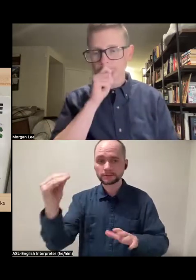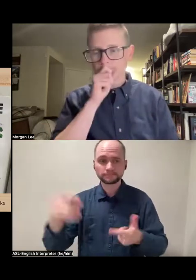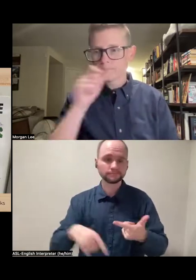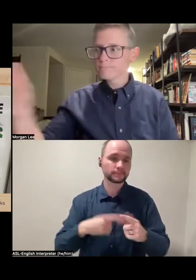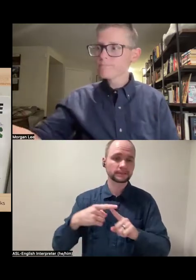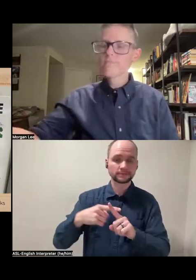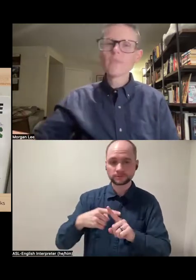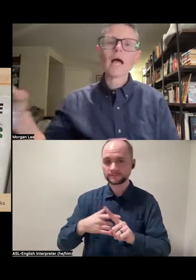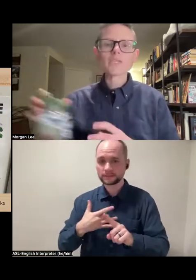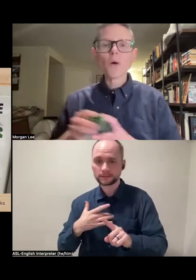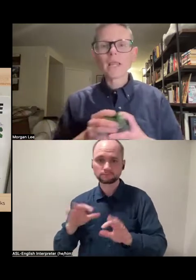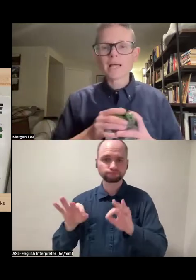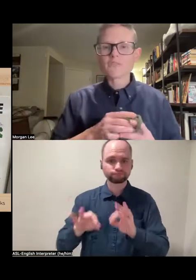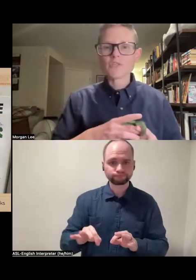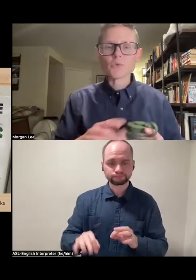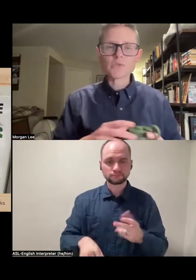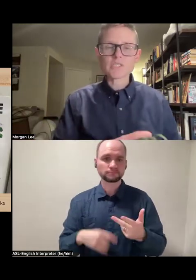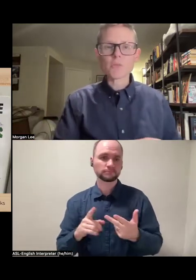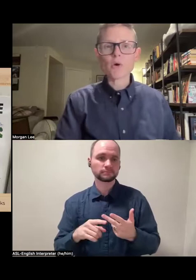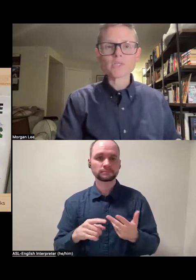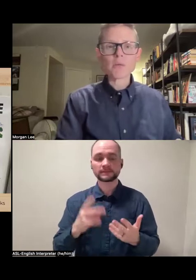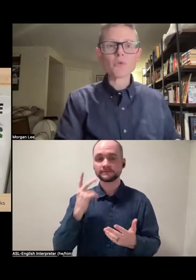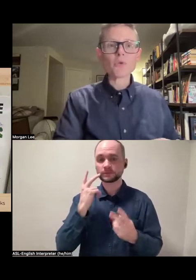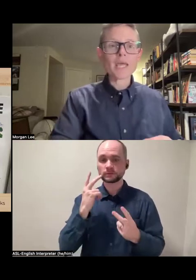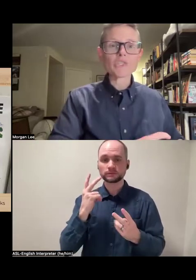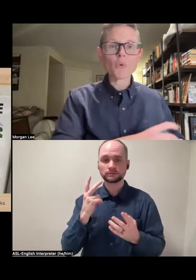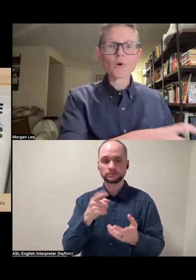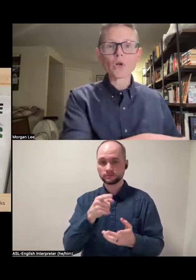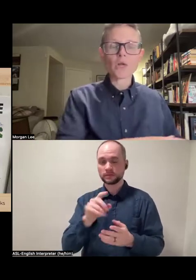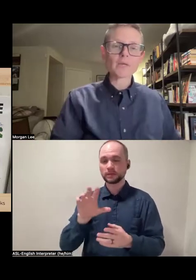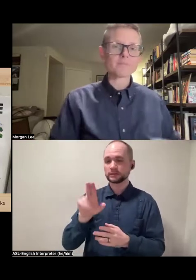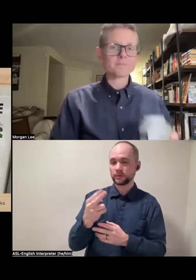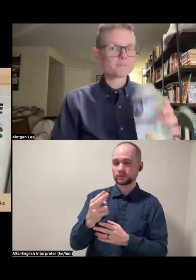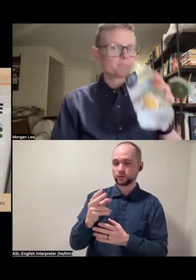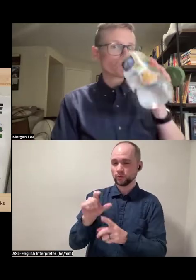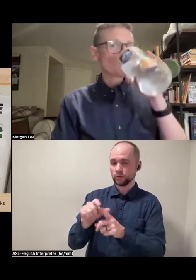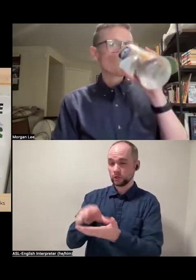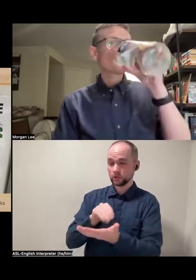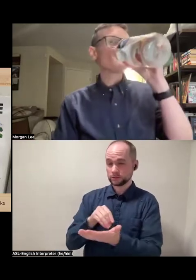temperatures, as well as visuals to support WH word learning.